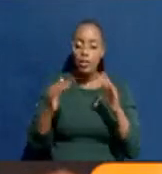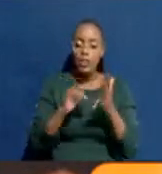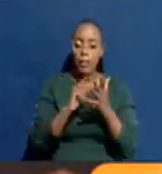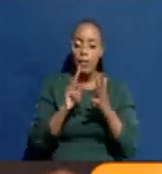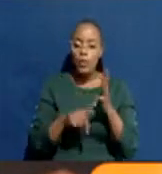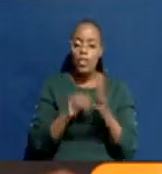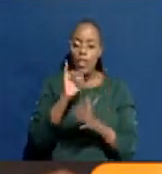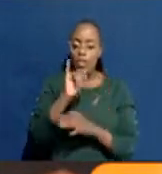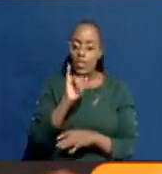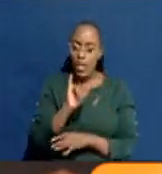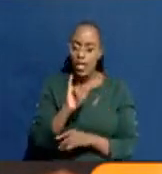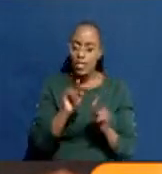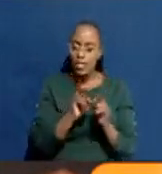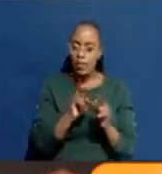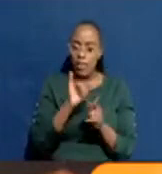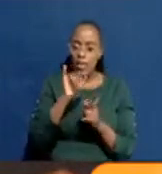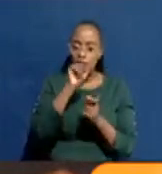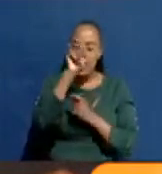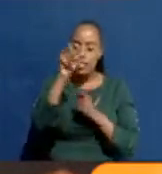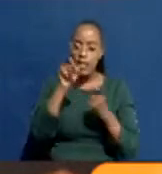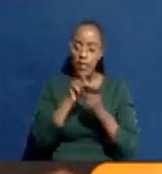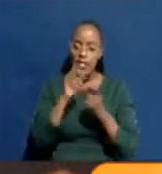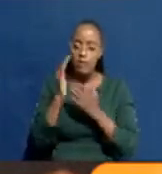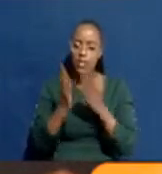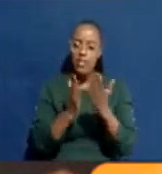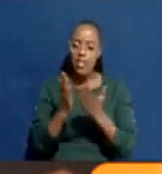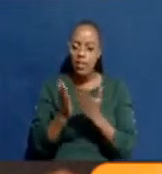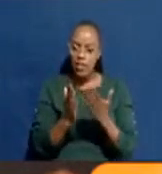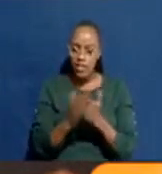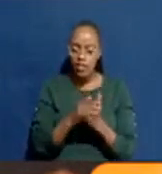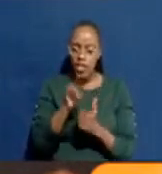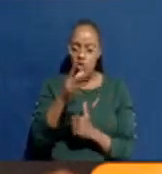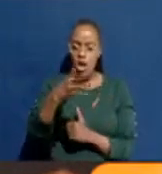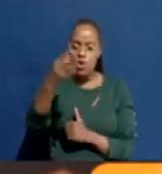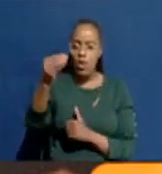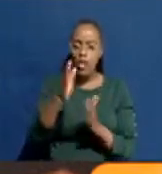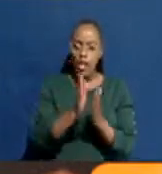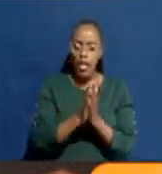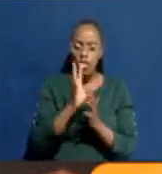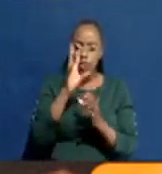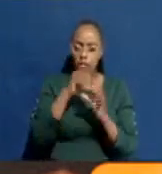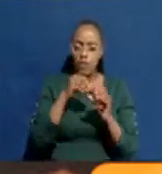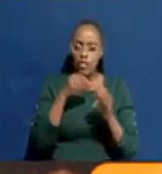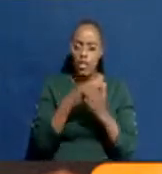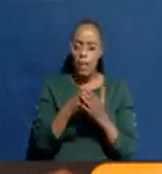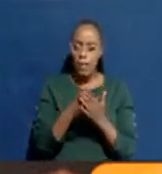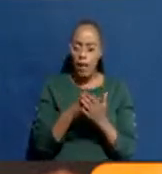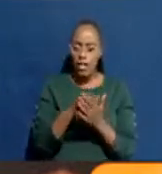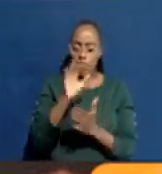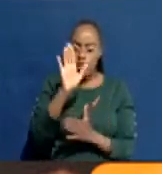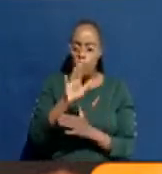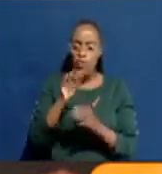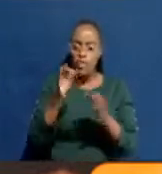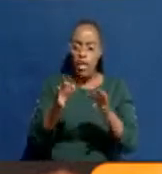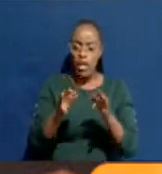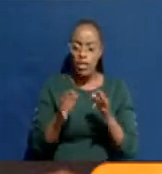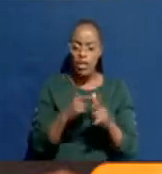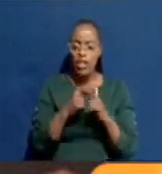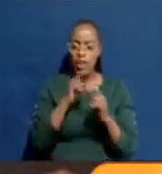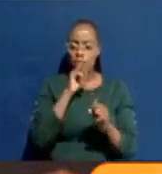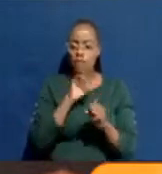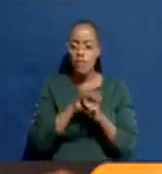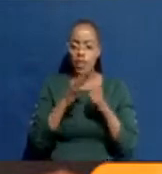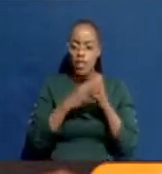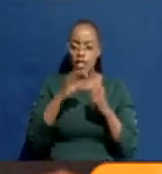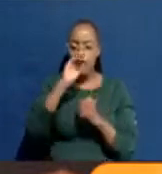in that kind of a, this is a specific service. It's like you going and putting in your money in a depositor's account and you are promised